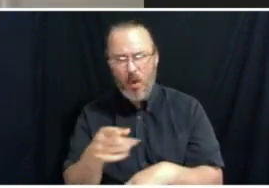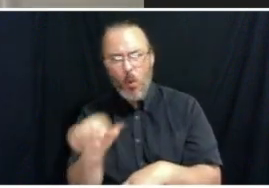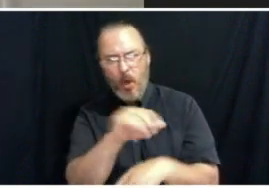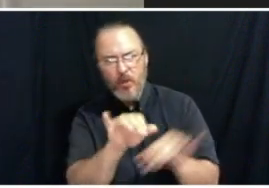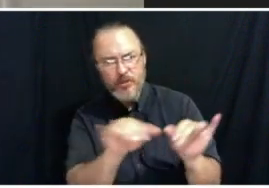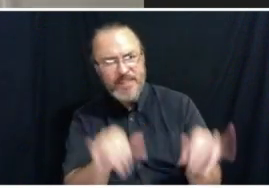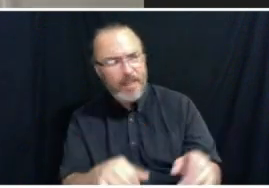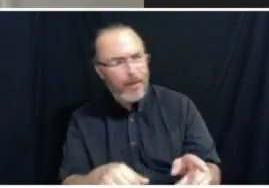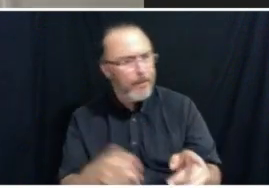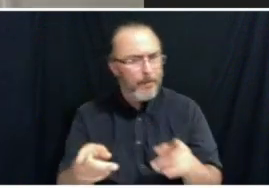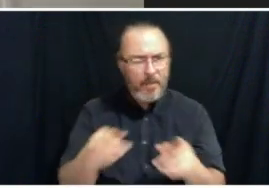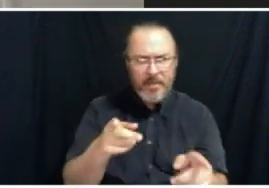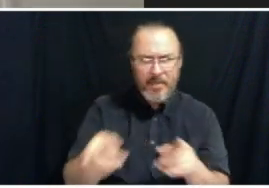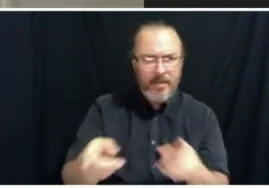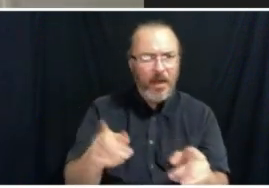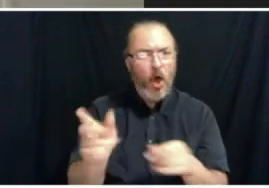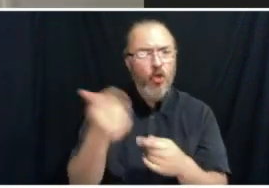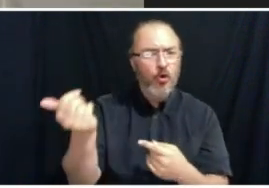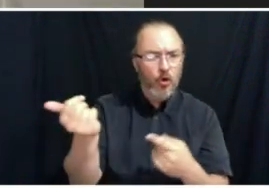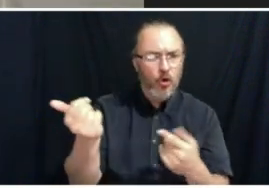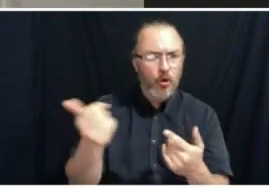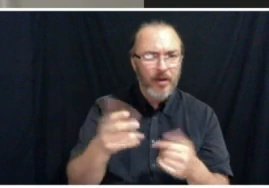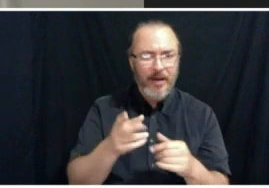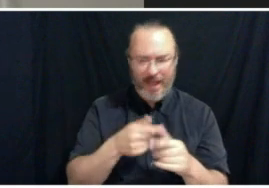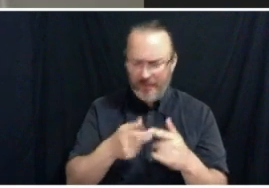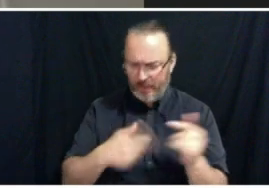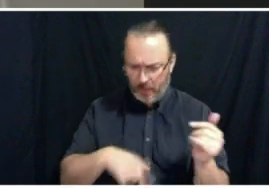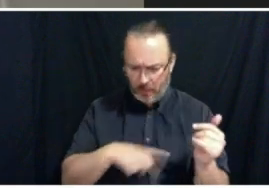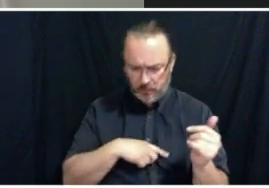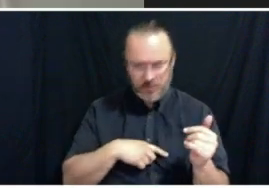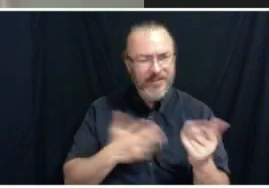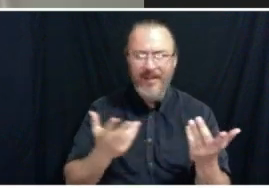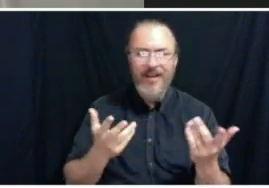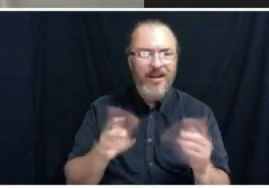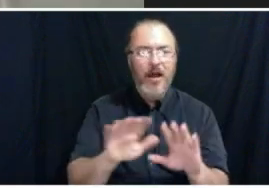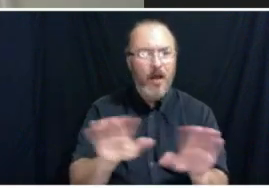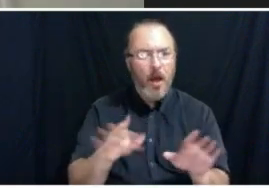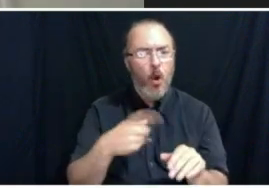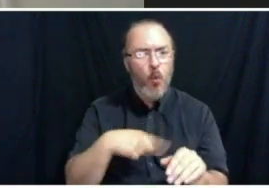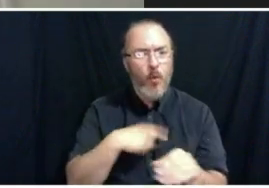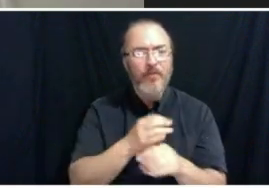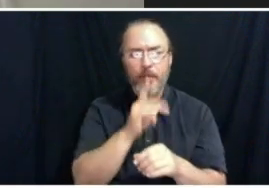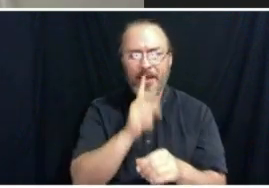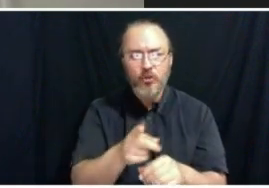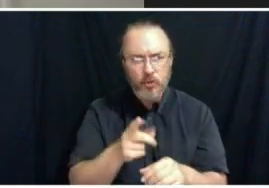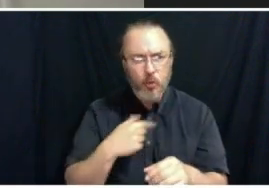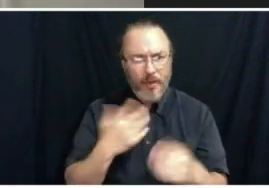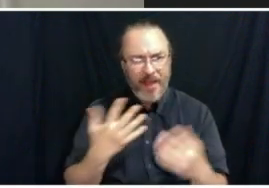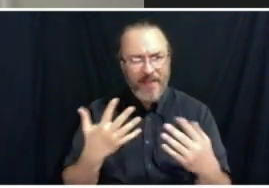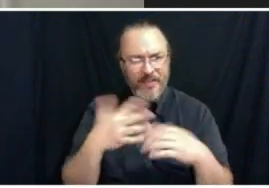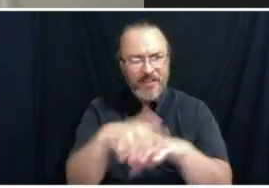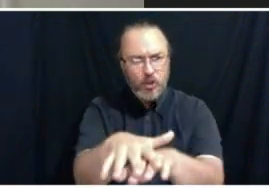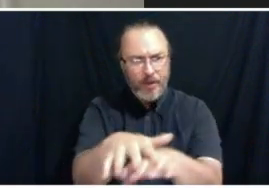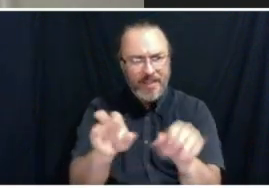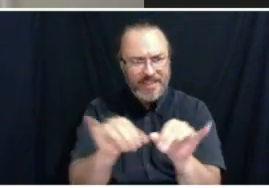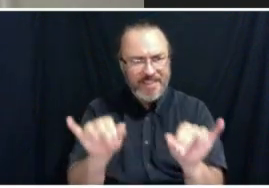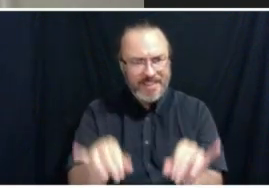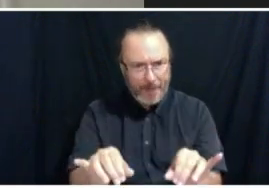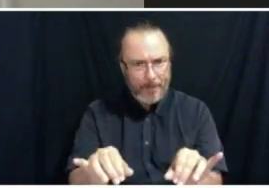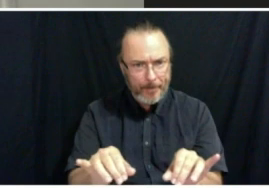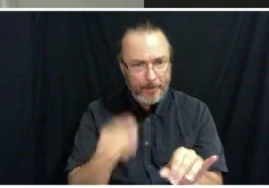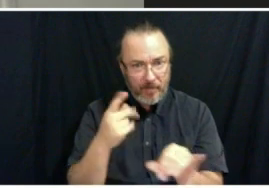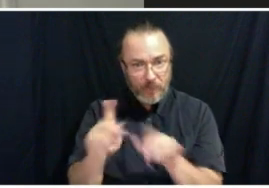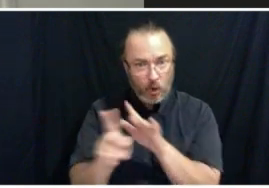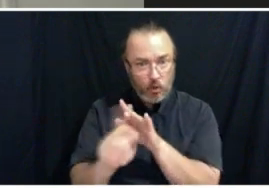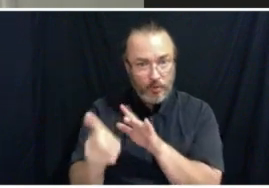there's the other and there's no us, right? So that's what we need to make sure, that we have integrated systems, for instance, in the case of refugees.